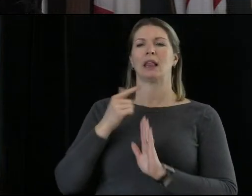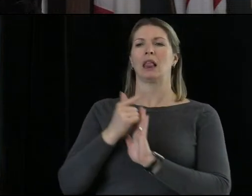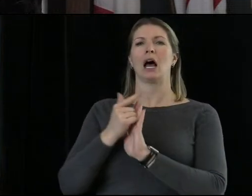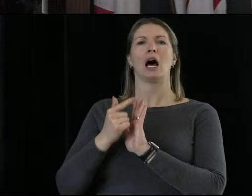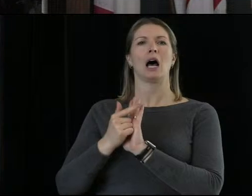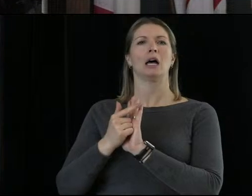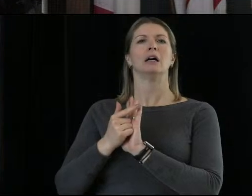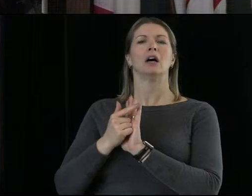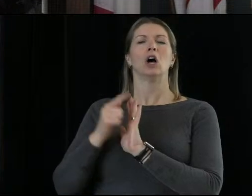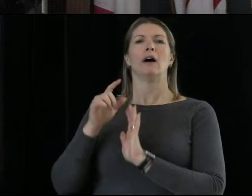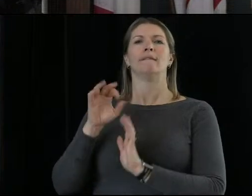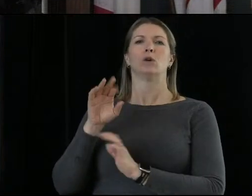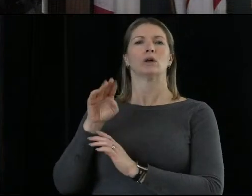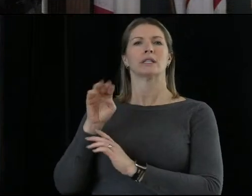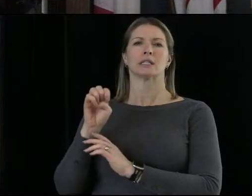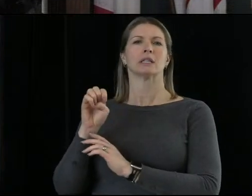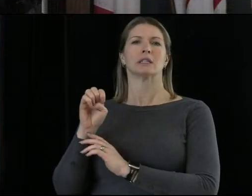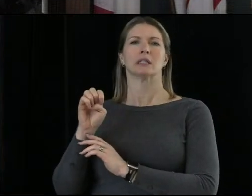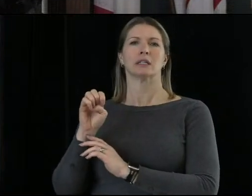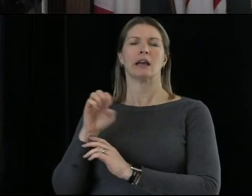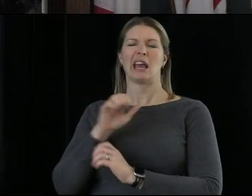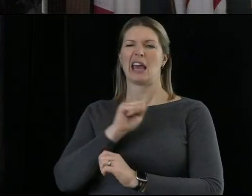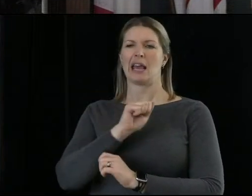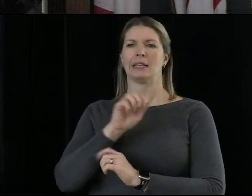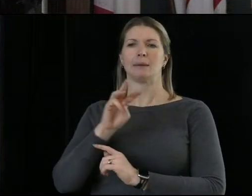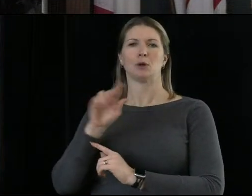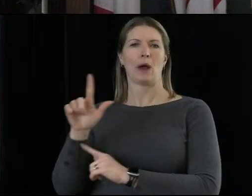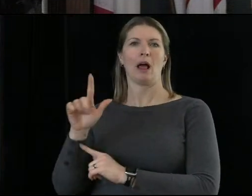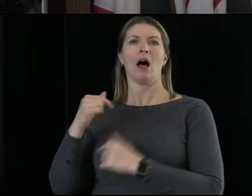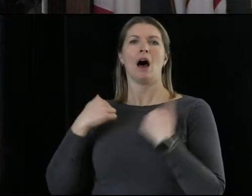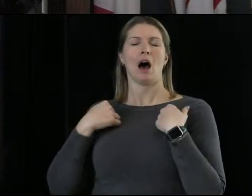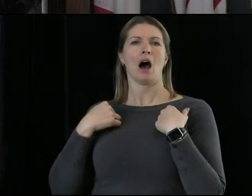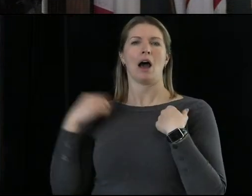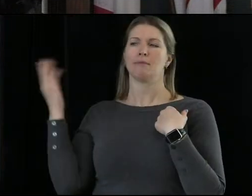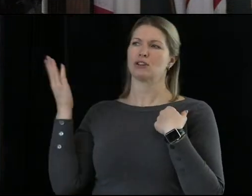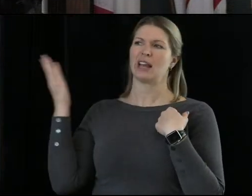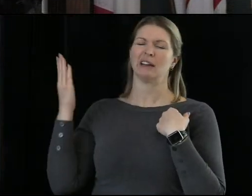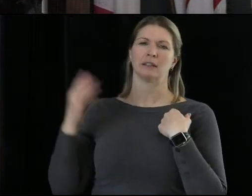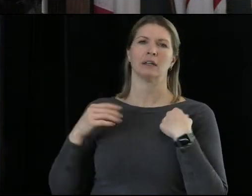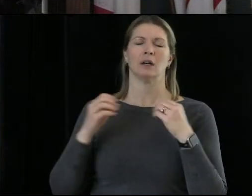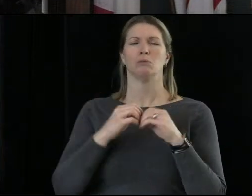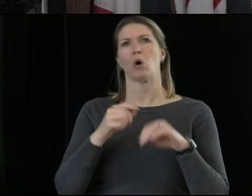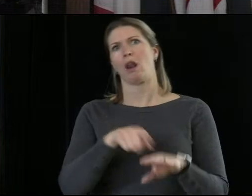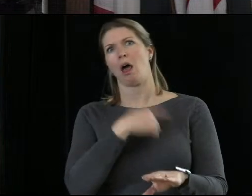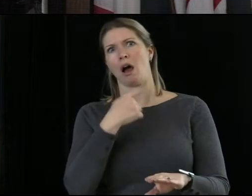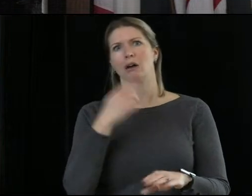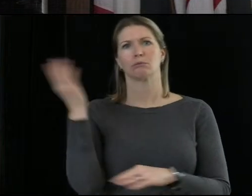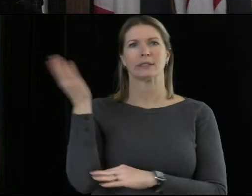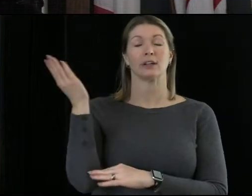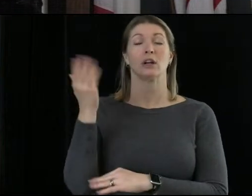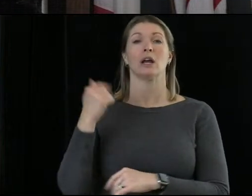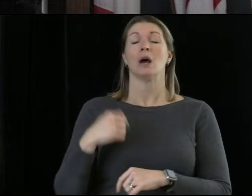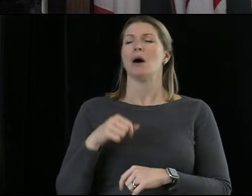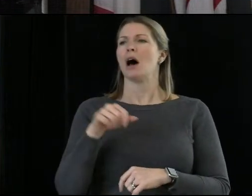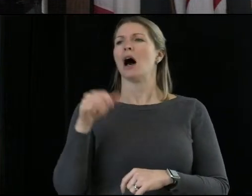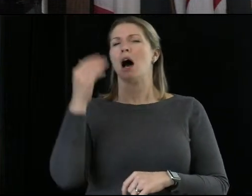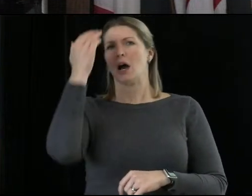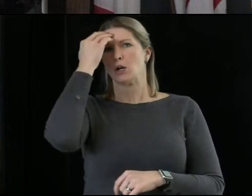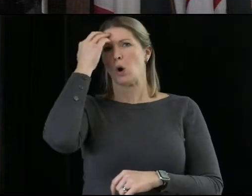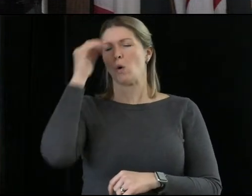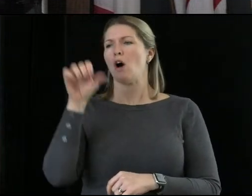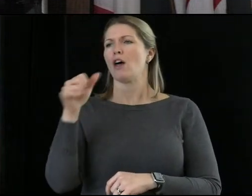more extended version of this presentation, and a sergeant, Riley Knock, came up to me, an RCMP